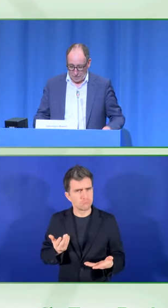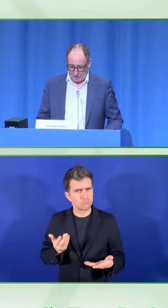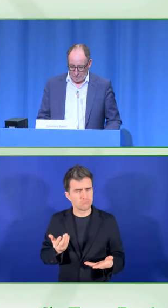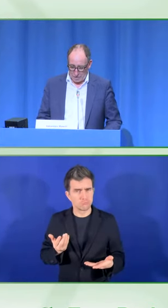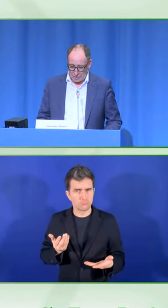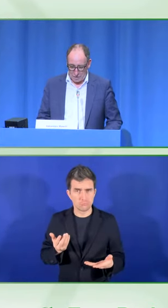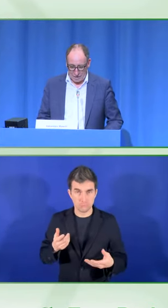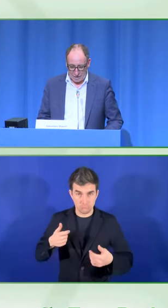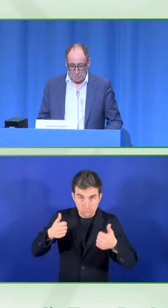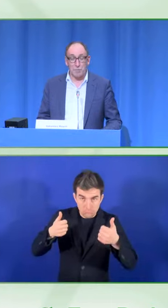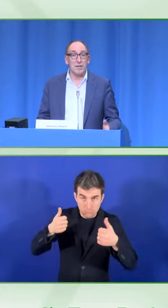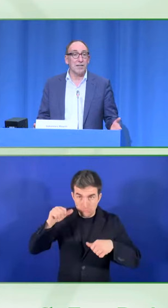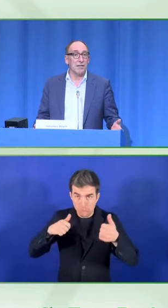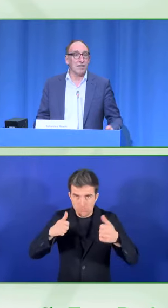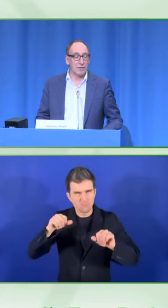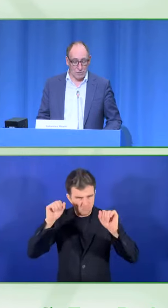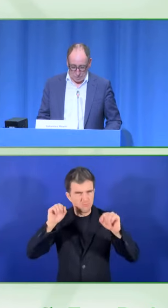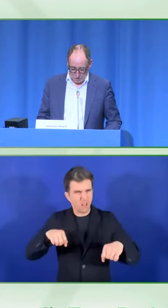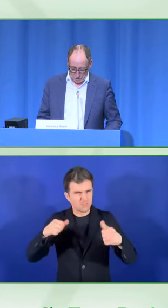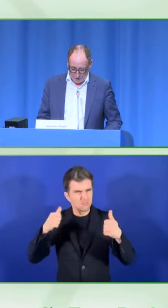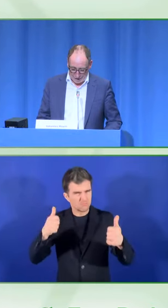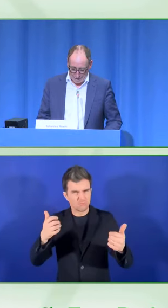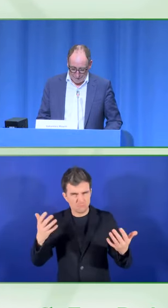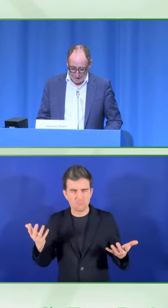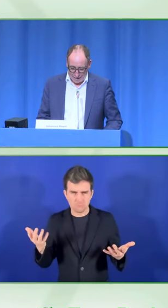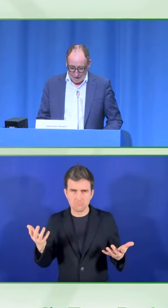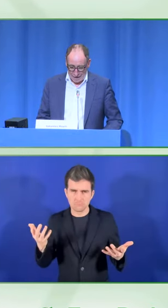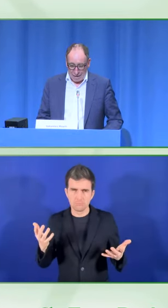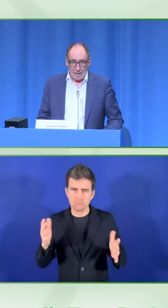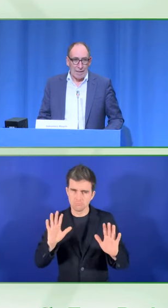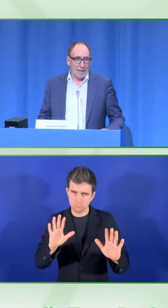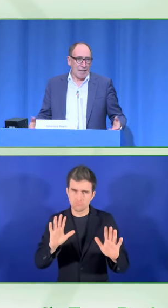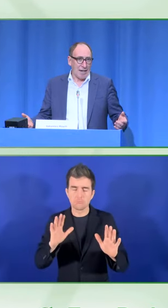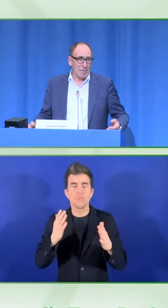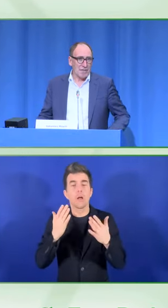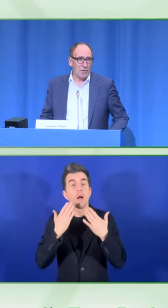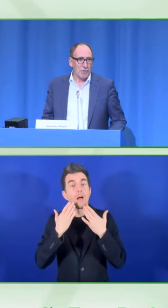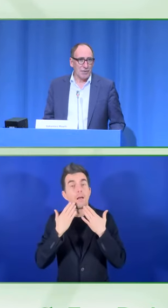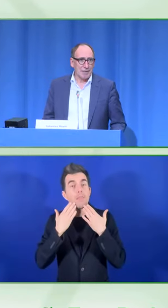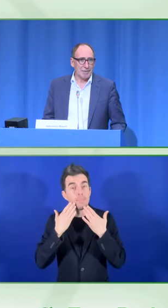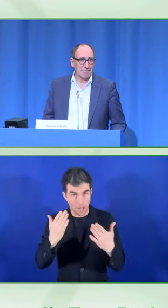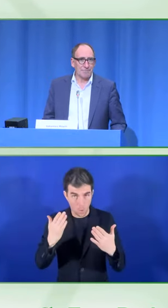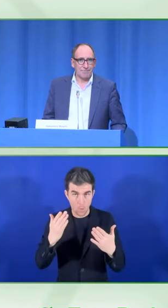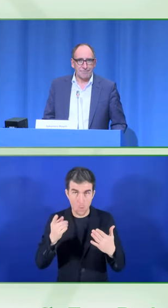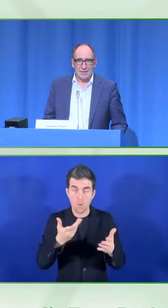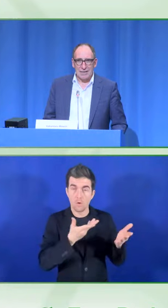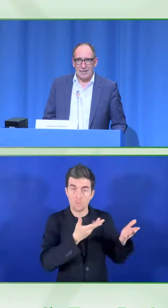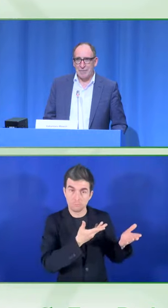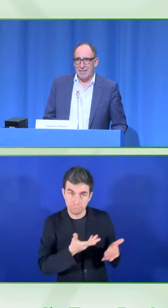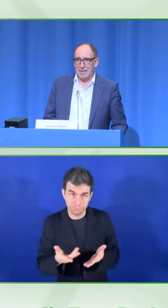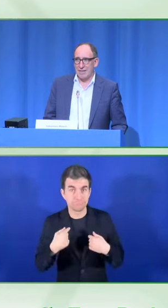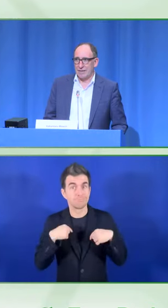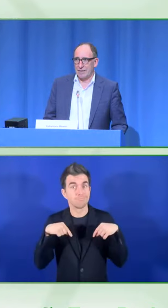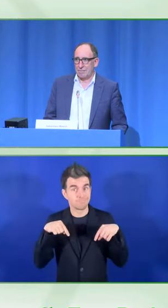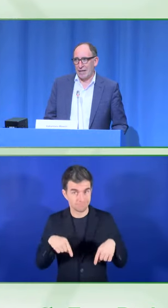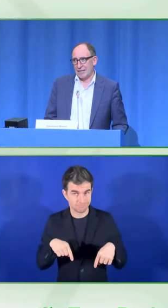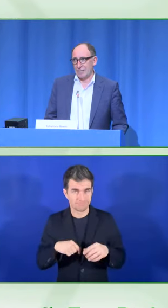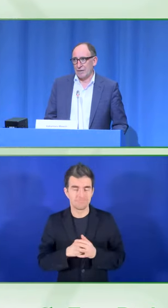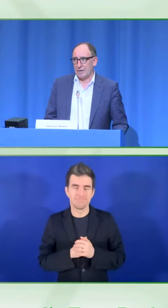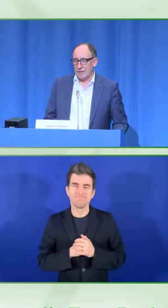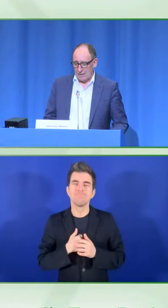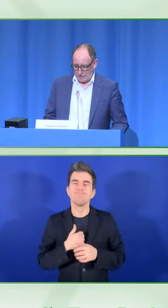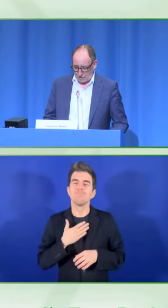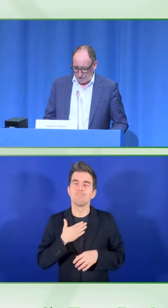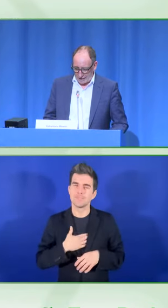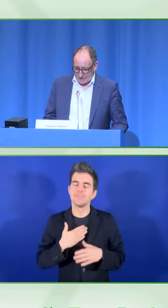much for the opportunity to speak to you today in times of, let me say,